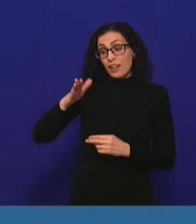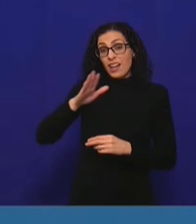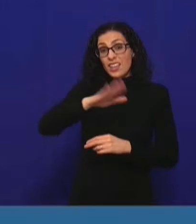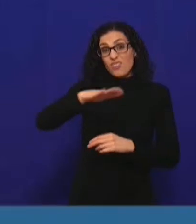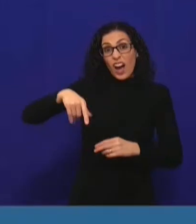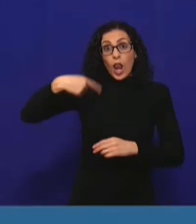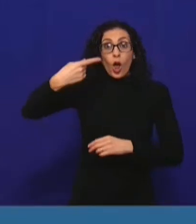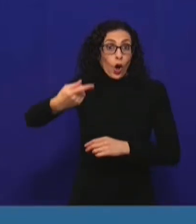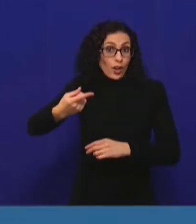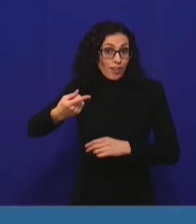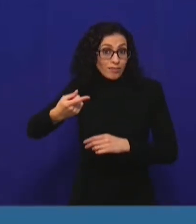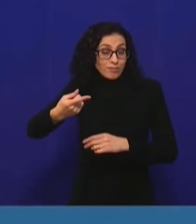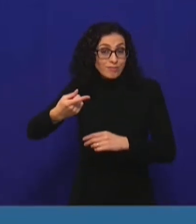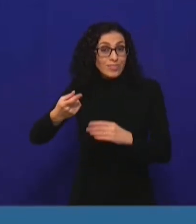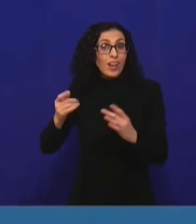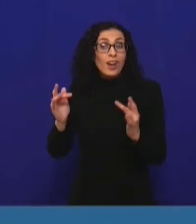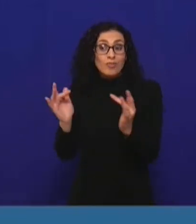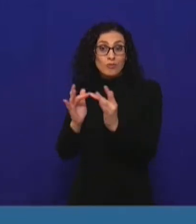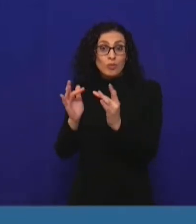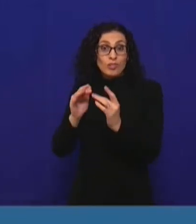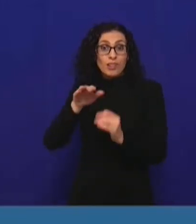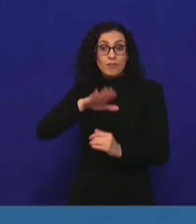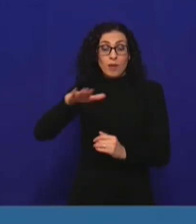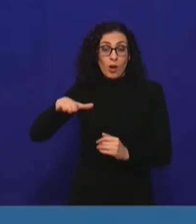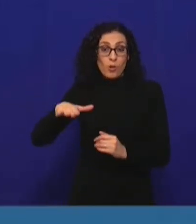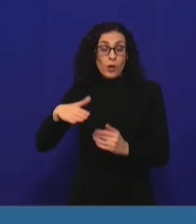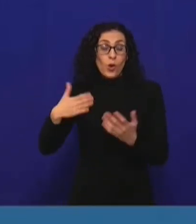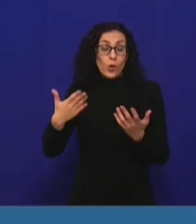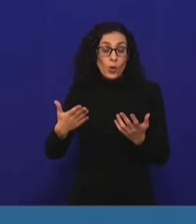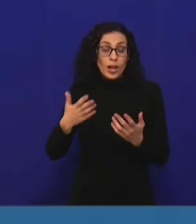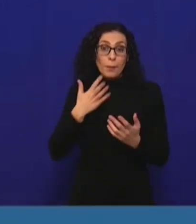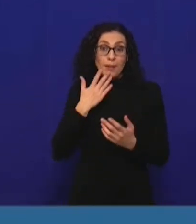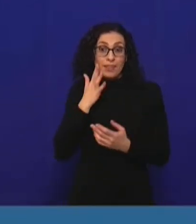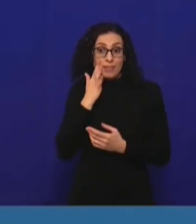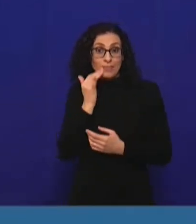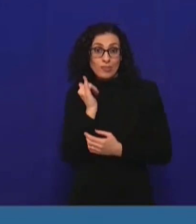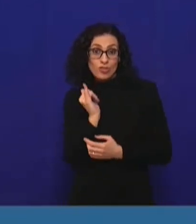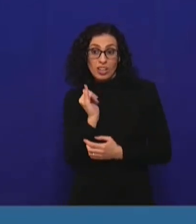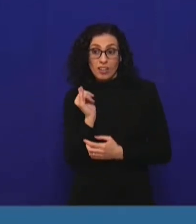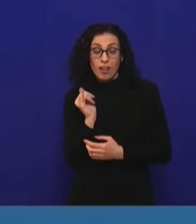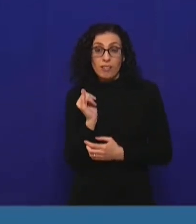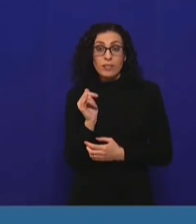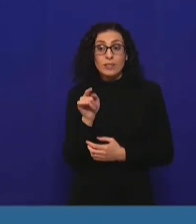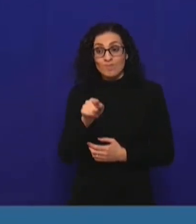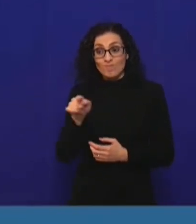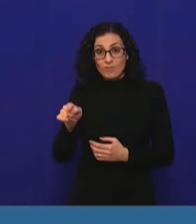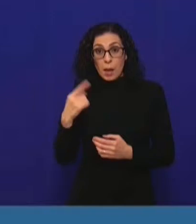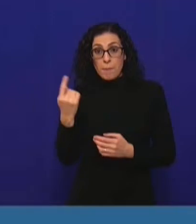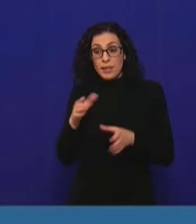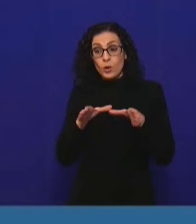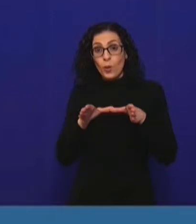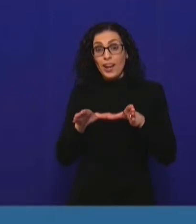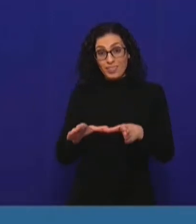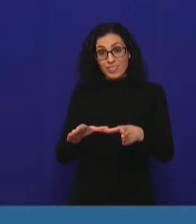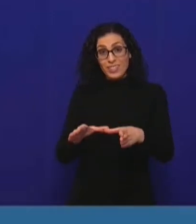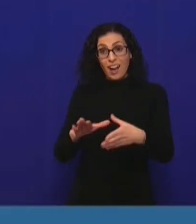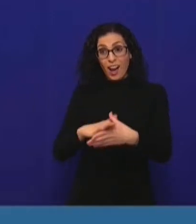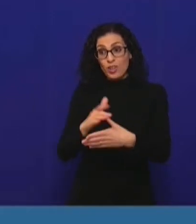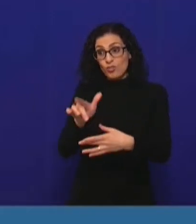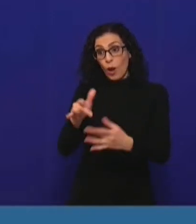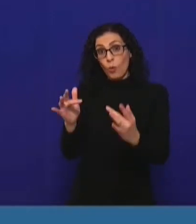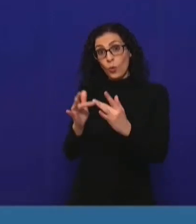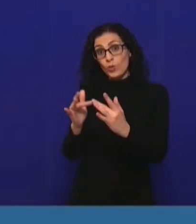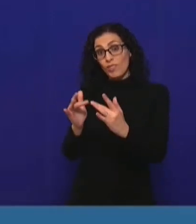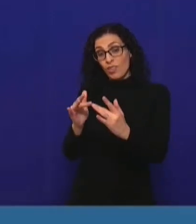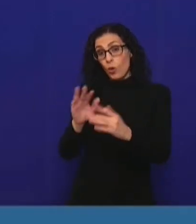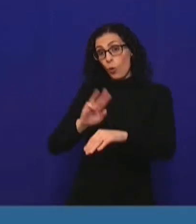jkunu qegħdin magħhom u allura meta inti tagħmel contact tracing u tpoġġi tfal oħrajn li jkunu f'kwarantina minħabba li kienu